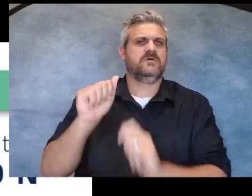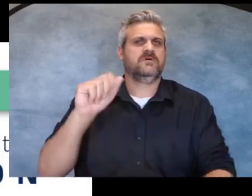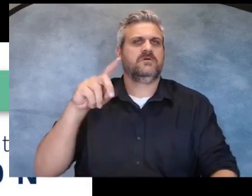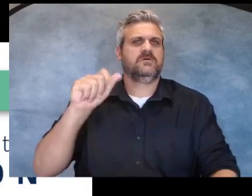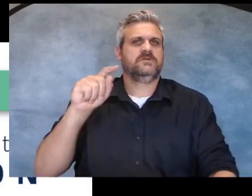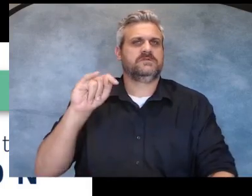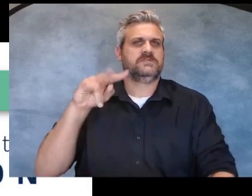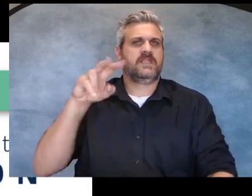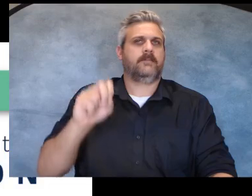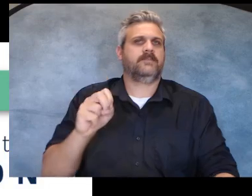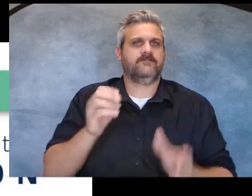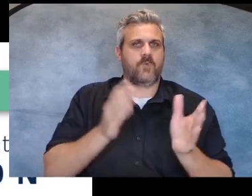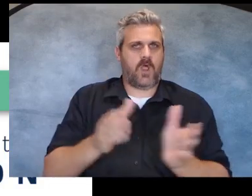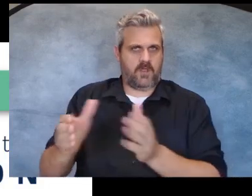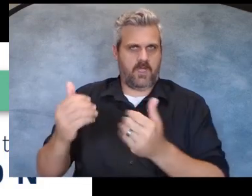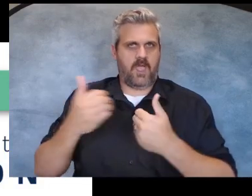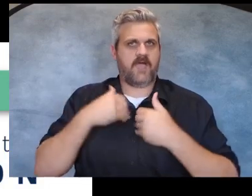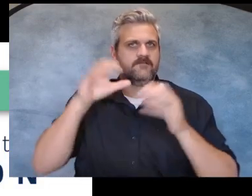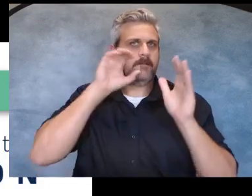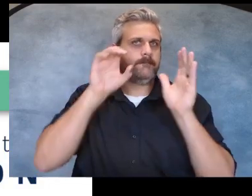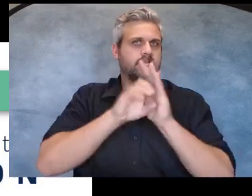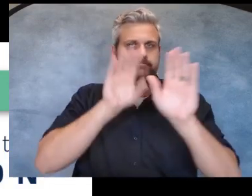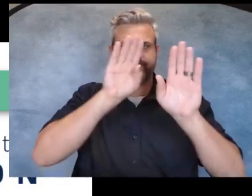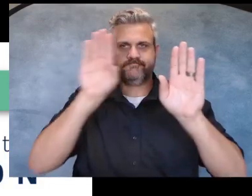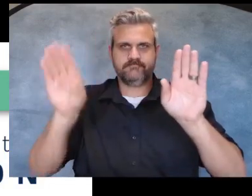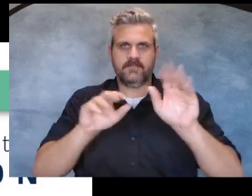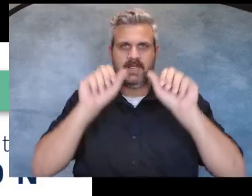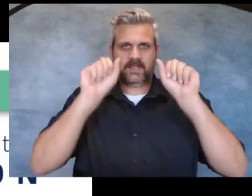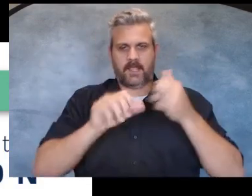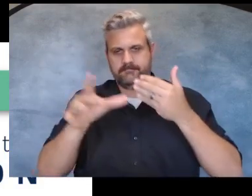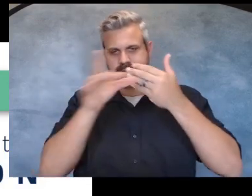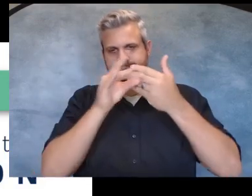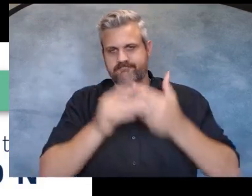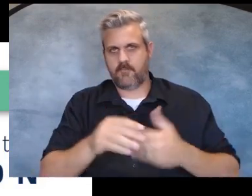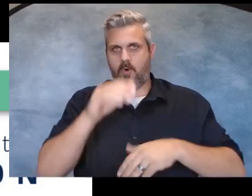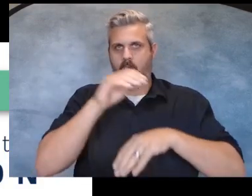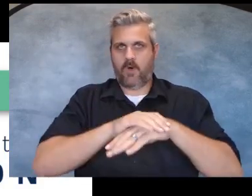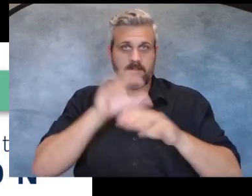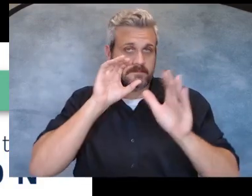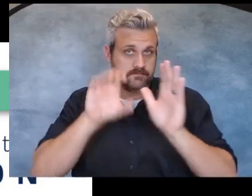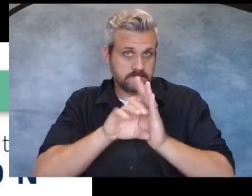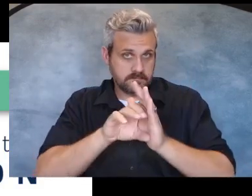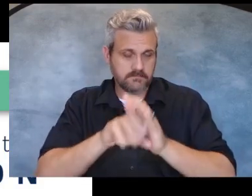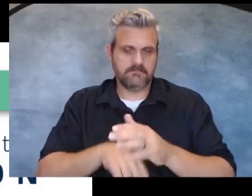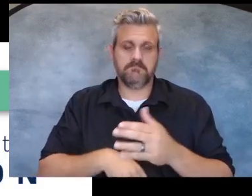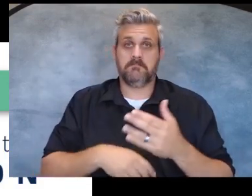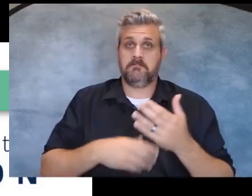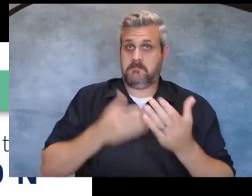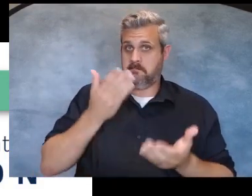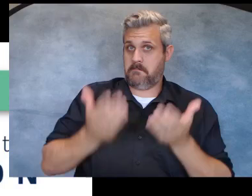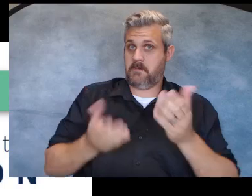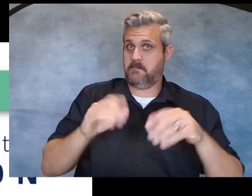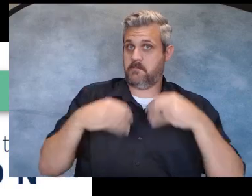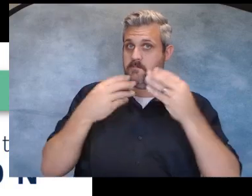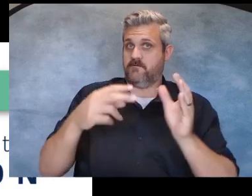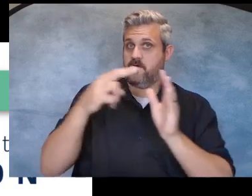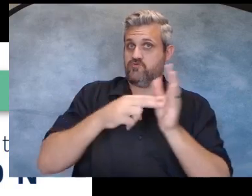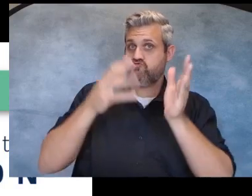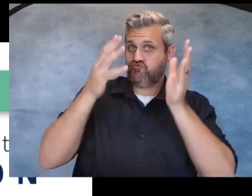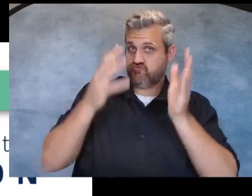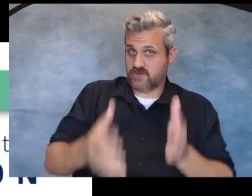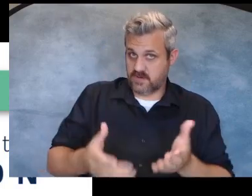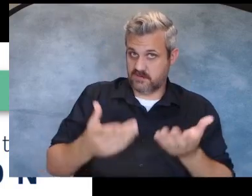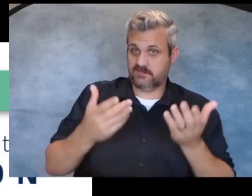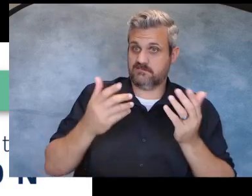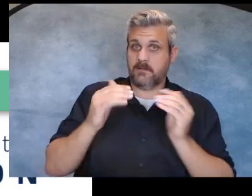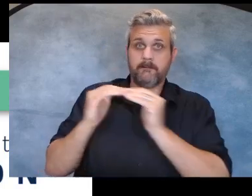organizer with a picture bank choices that can be Velcroed on the diagram. 2. Provide a reader for the question,